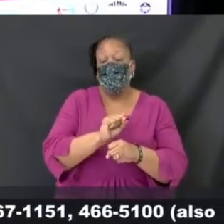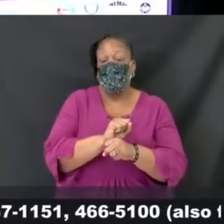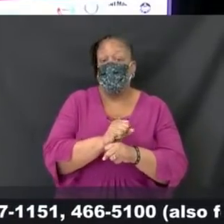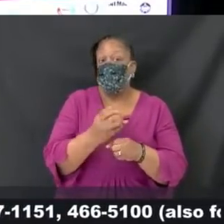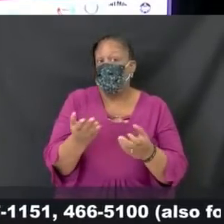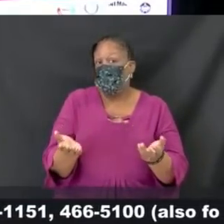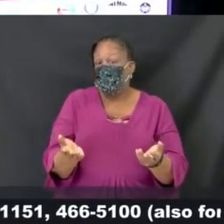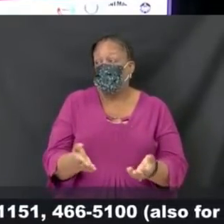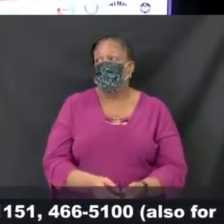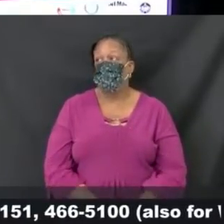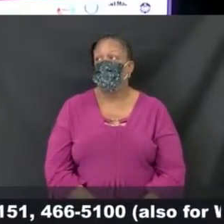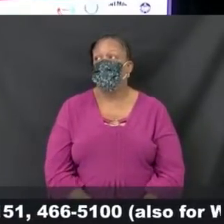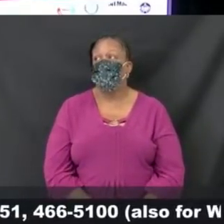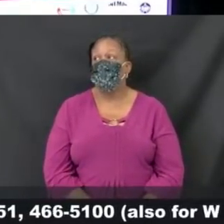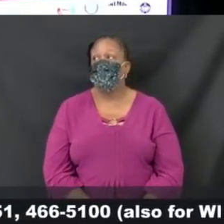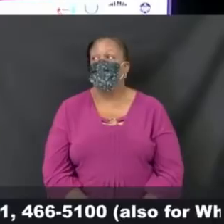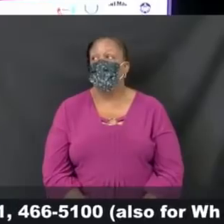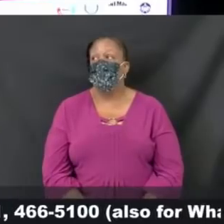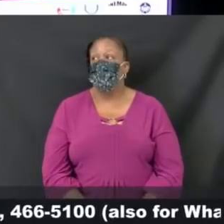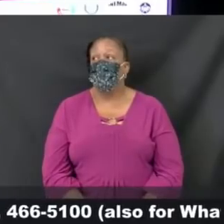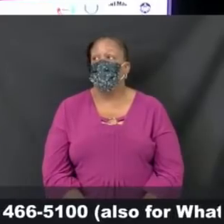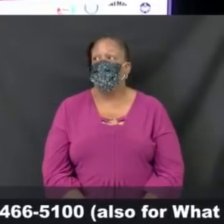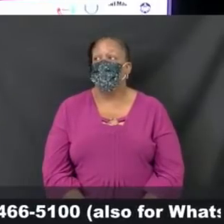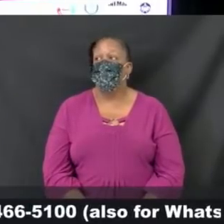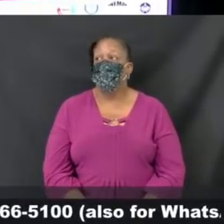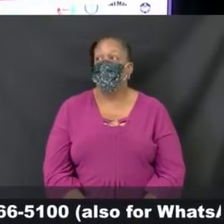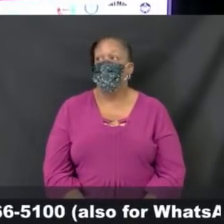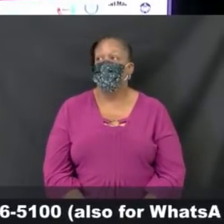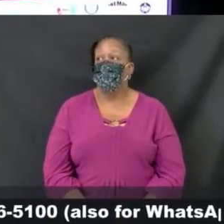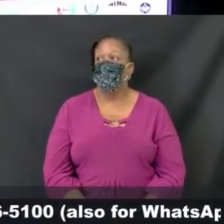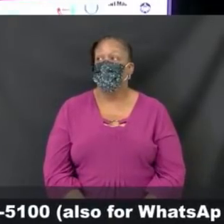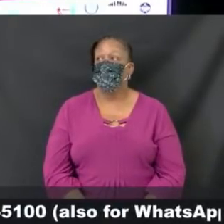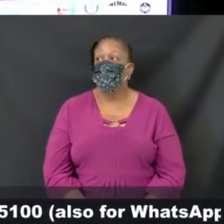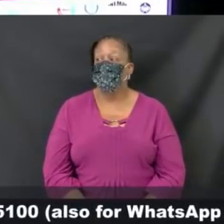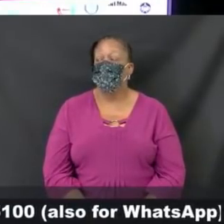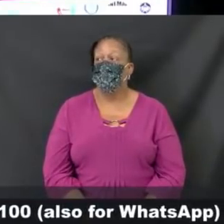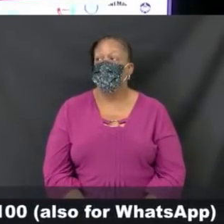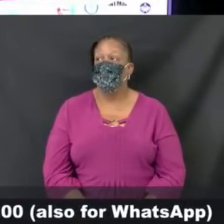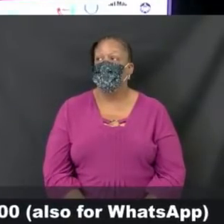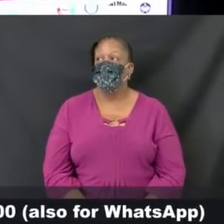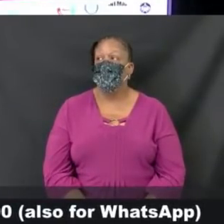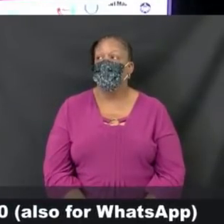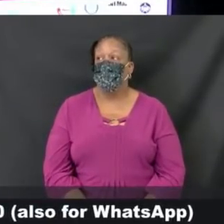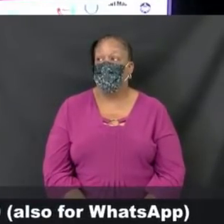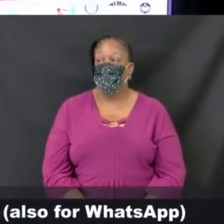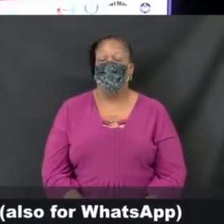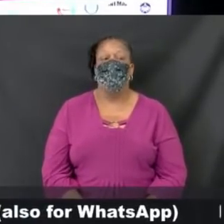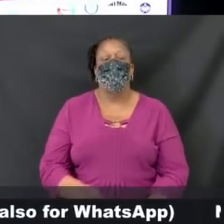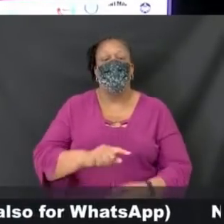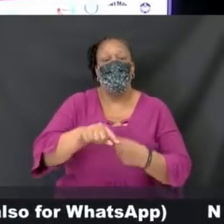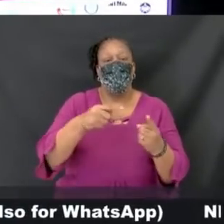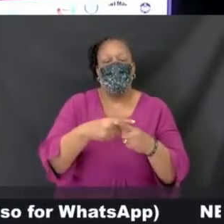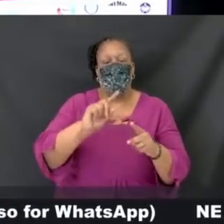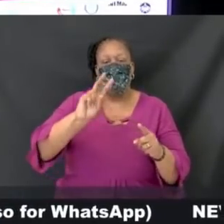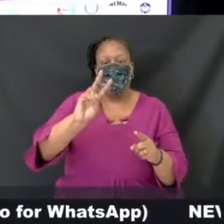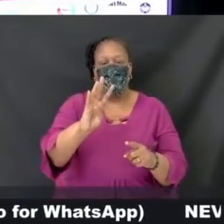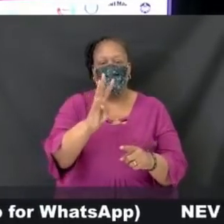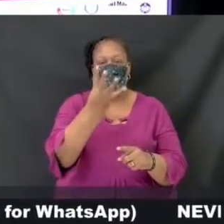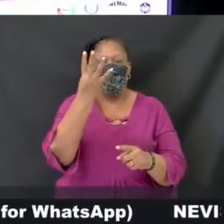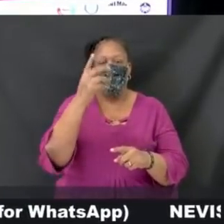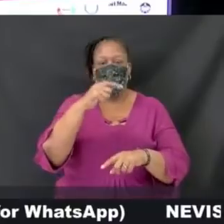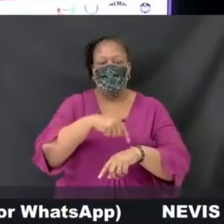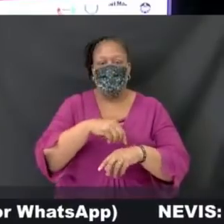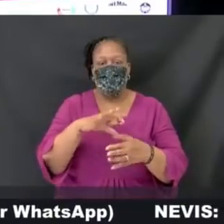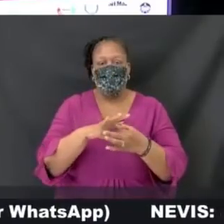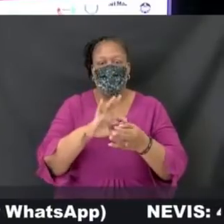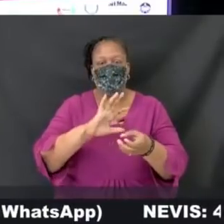concerns when we were heading into the fourth wave. What's going to happen to the workforce? That was my major concern.